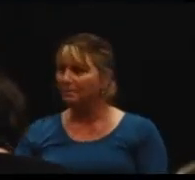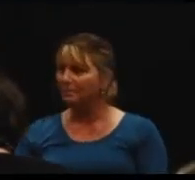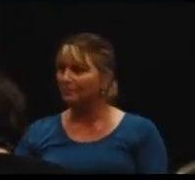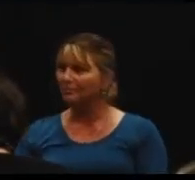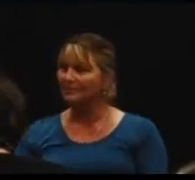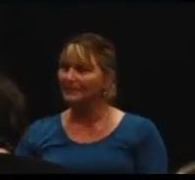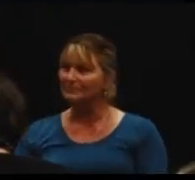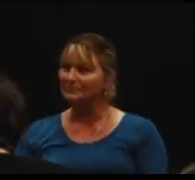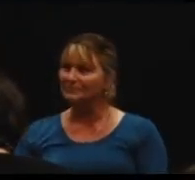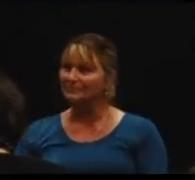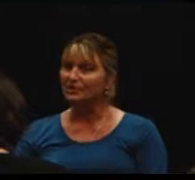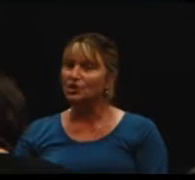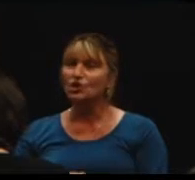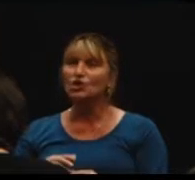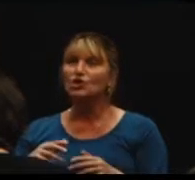So